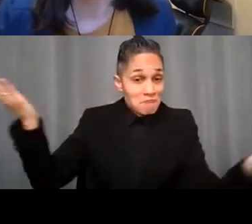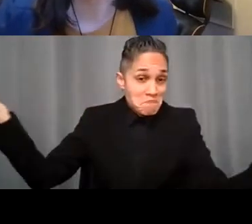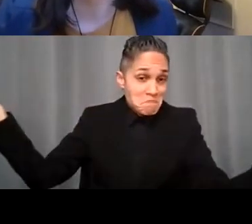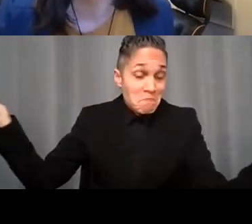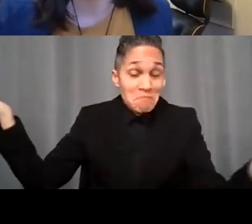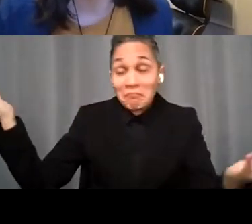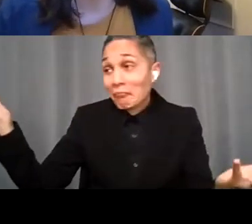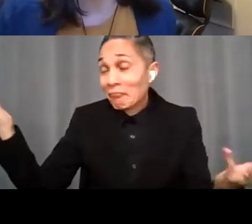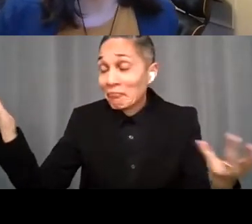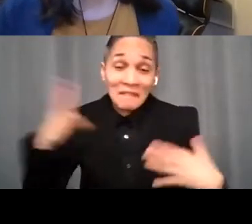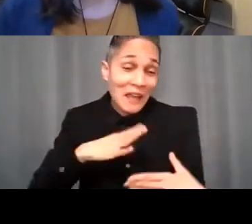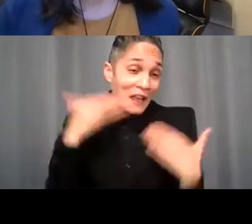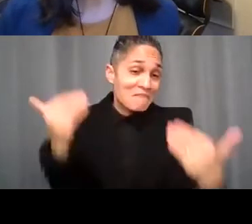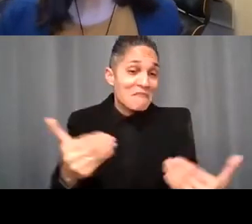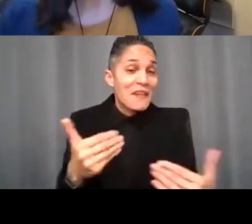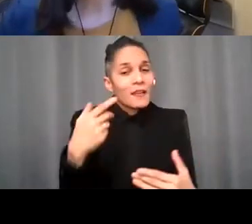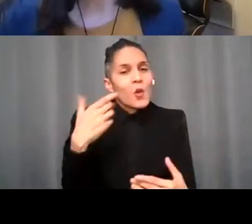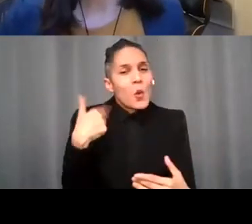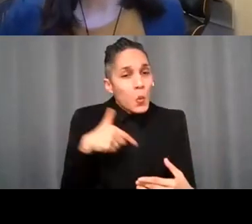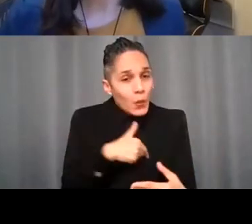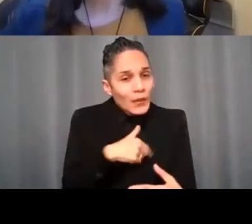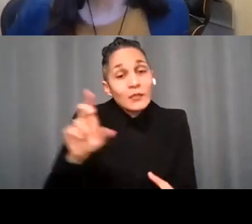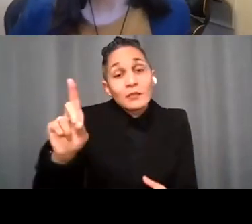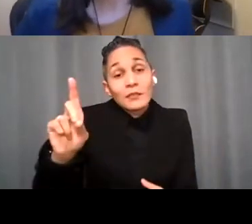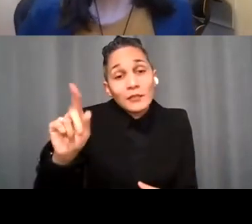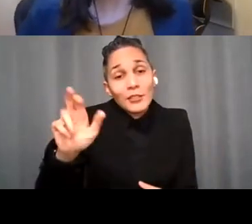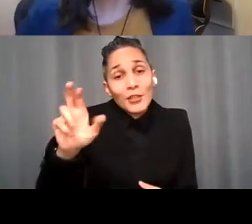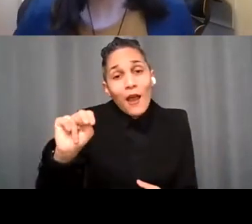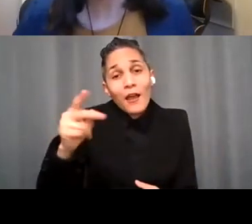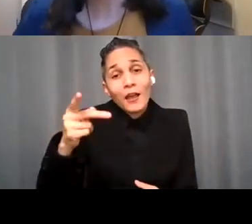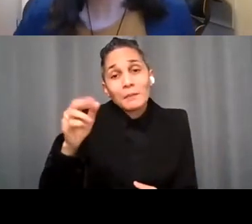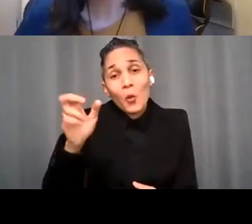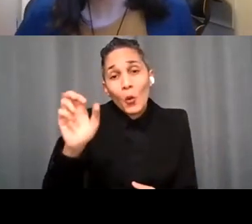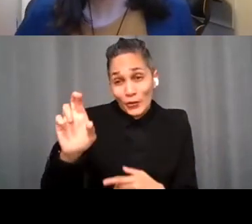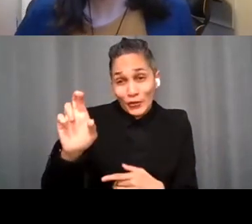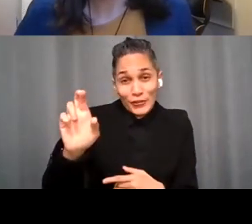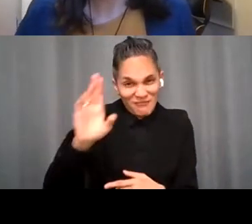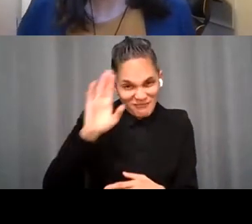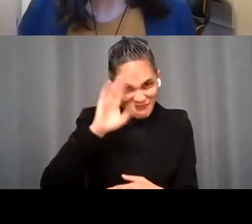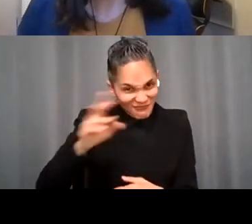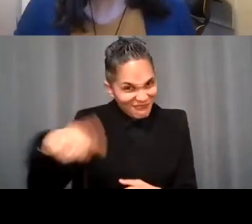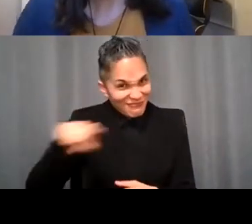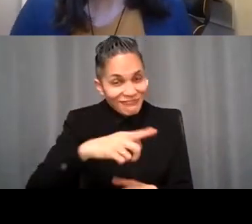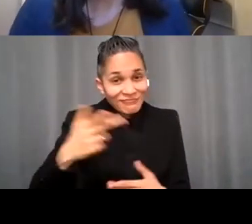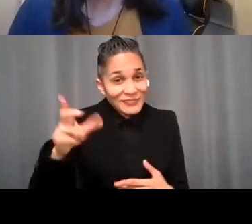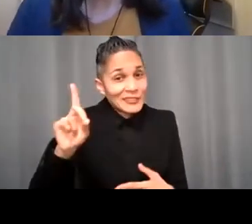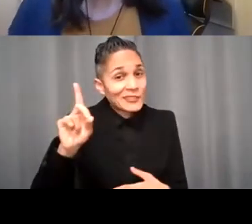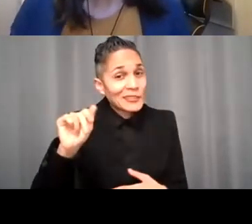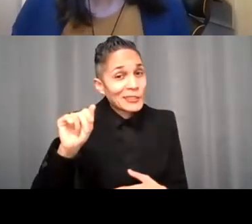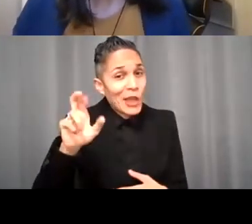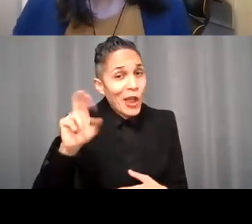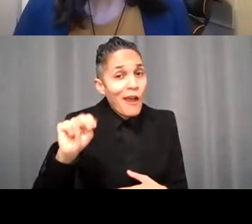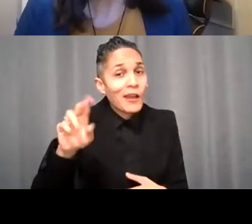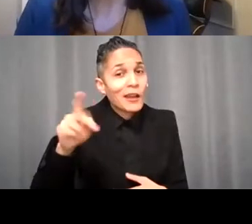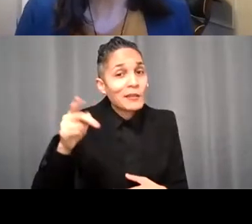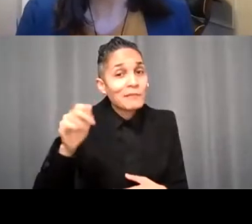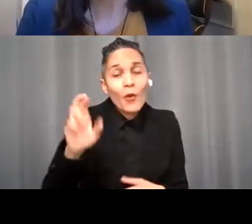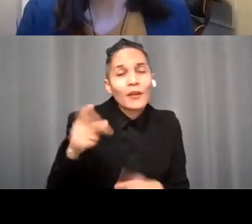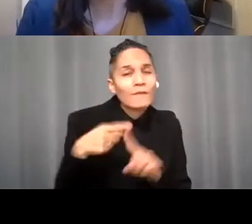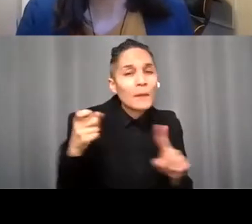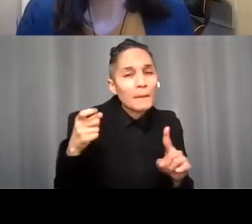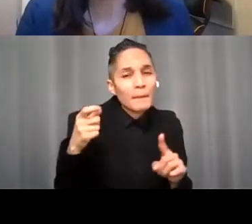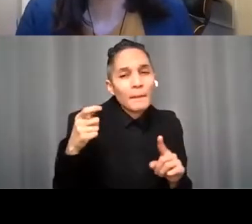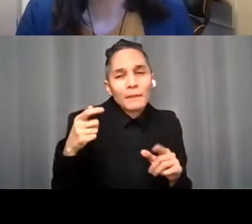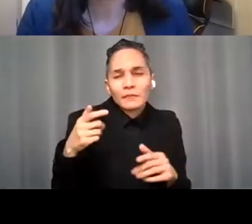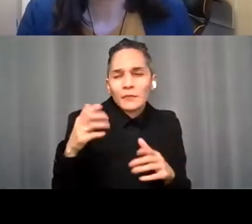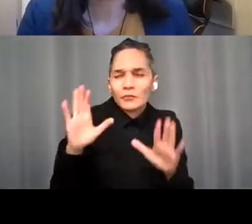me. But, you know, we have Dawn Porter, and, you know, many of you know of her through that great doc